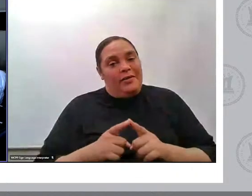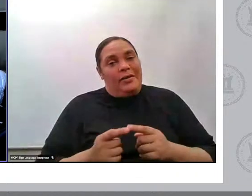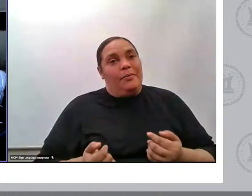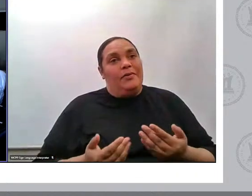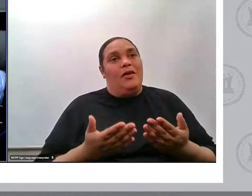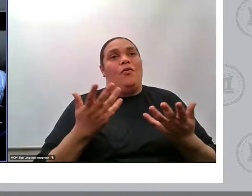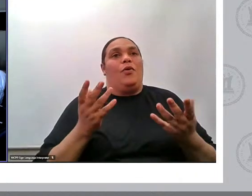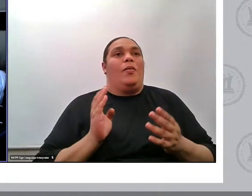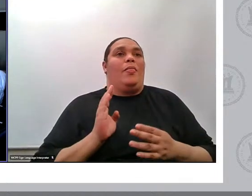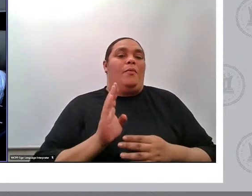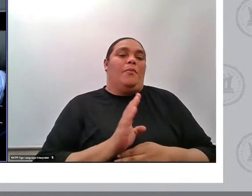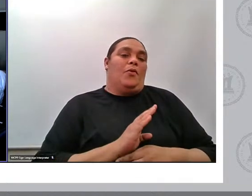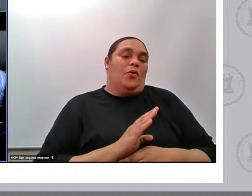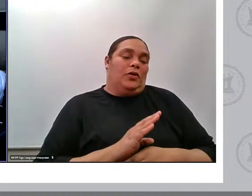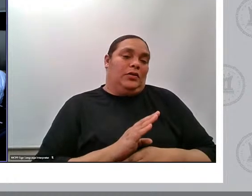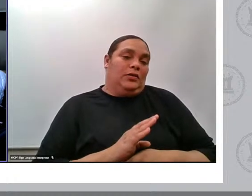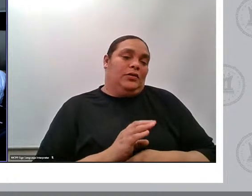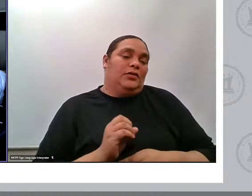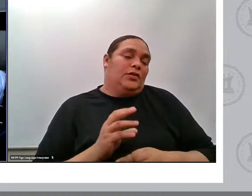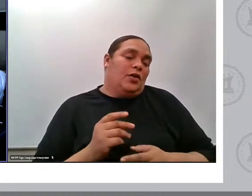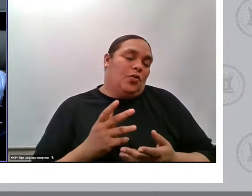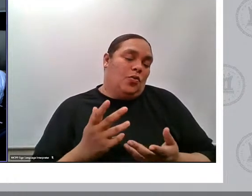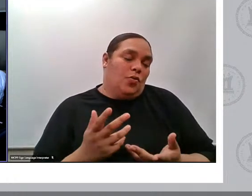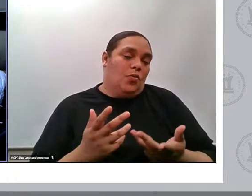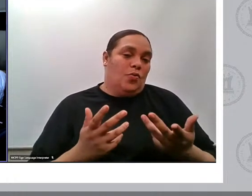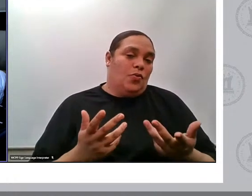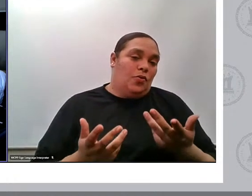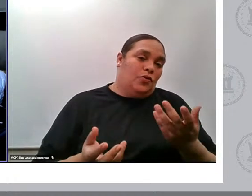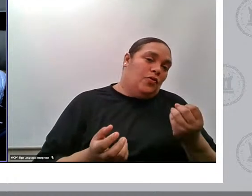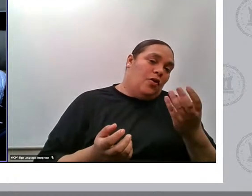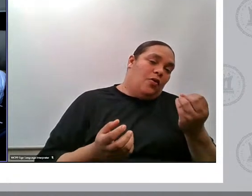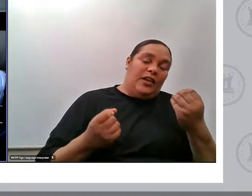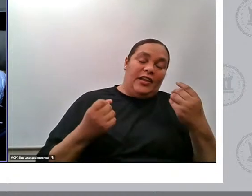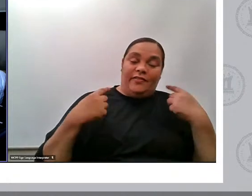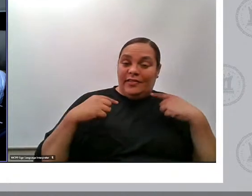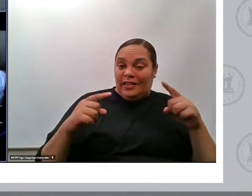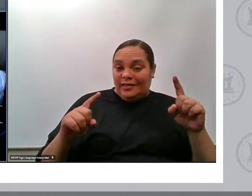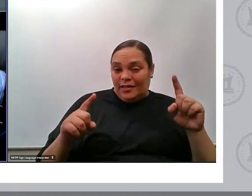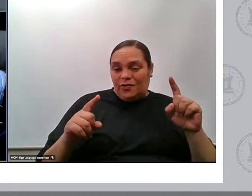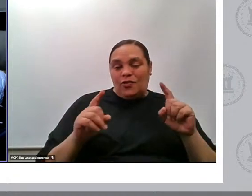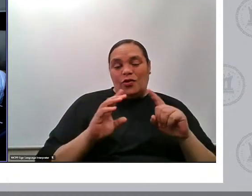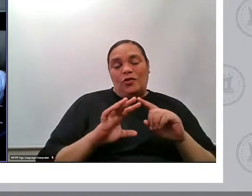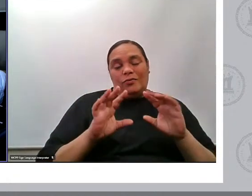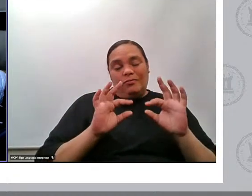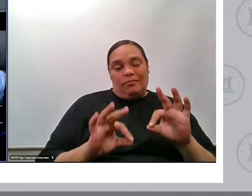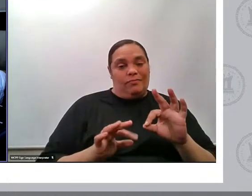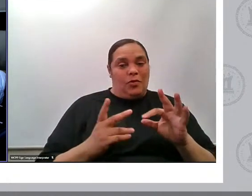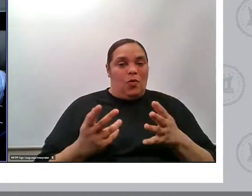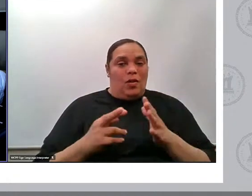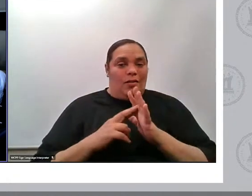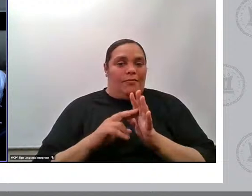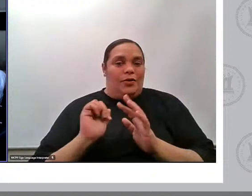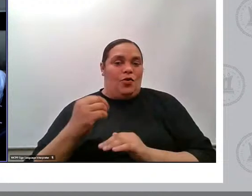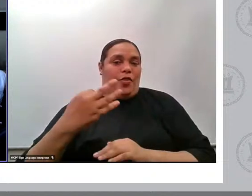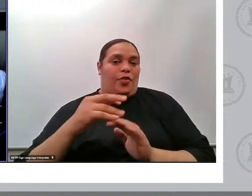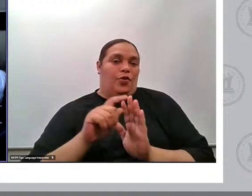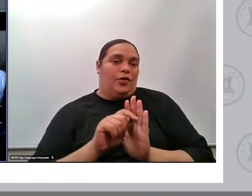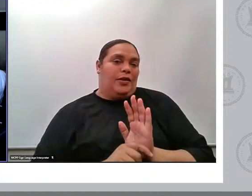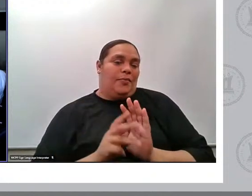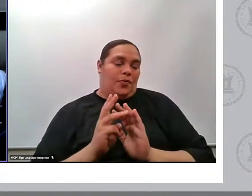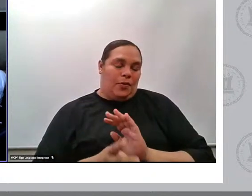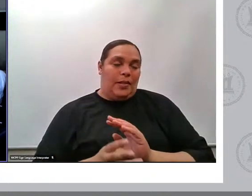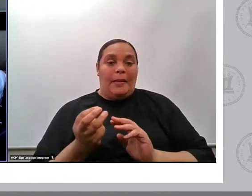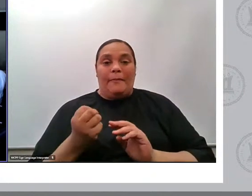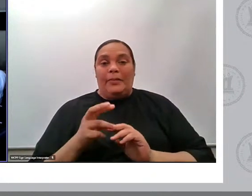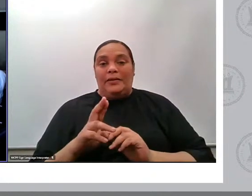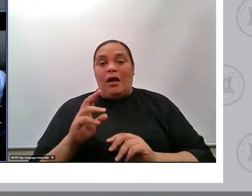board. So if successful, this in effect would represent, I think, his third term. Mr.